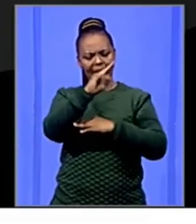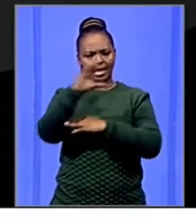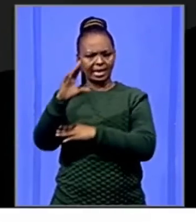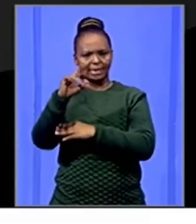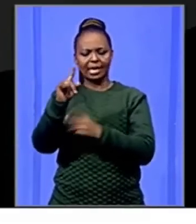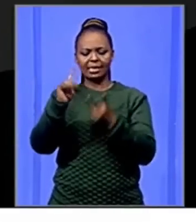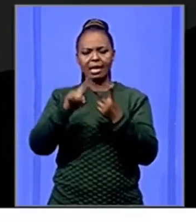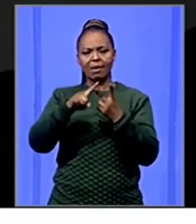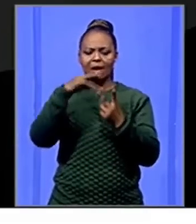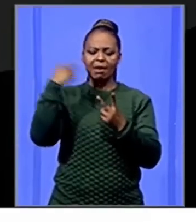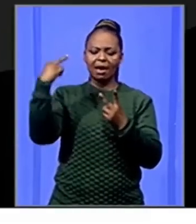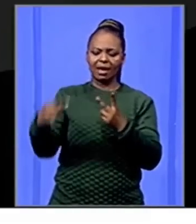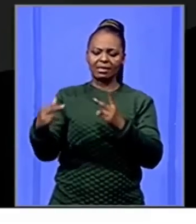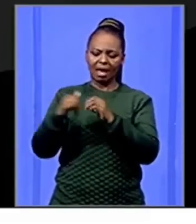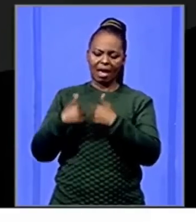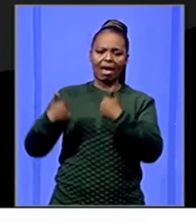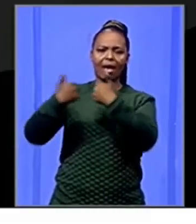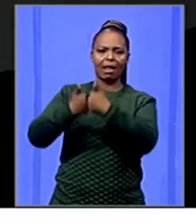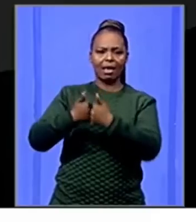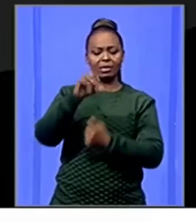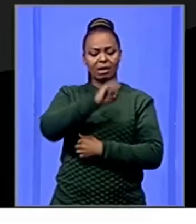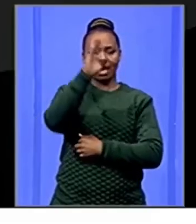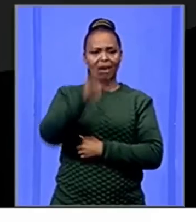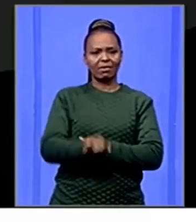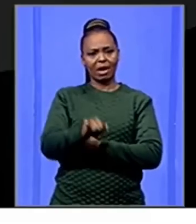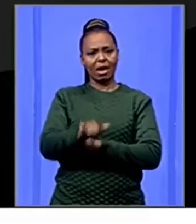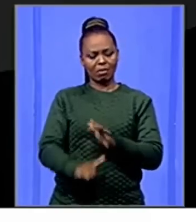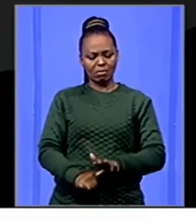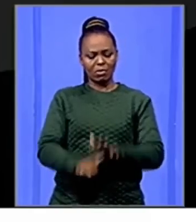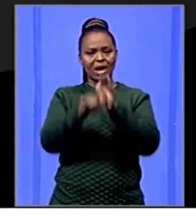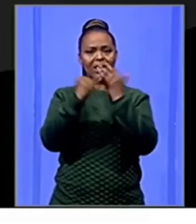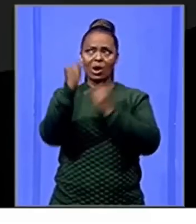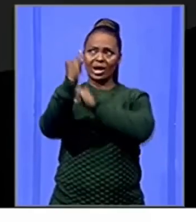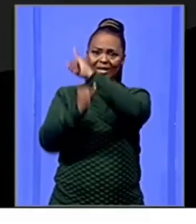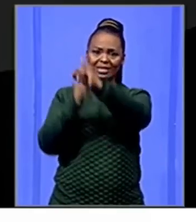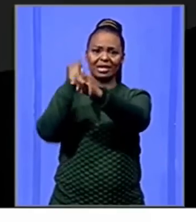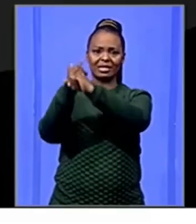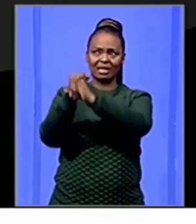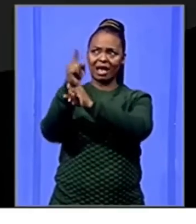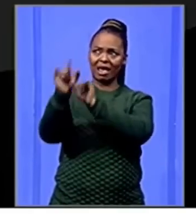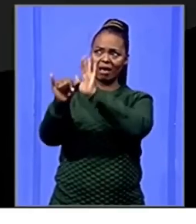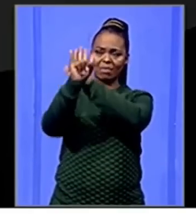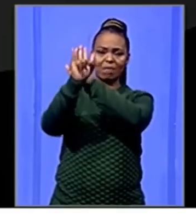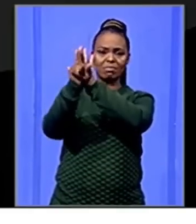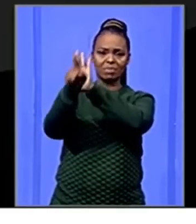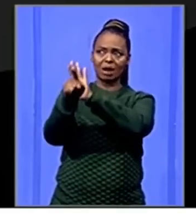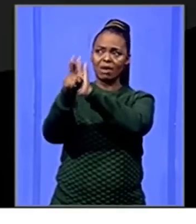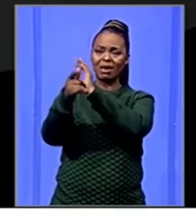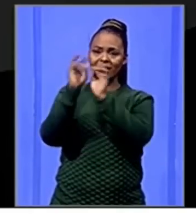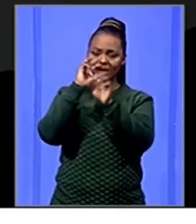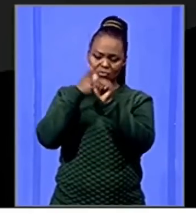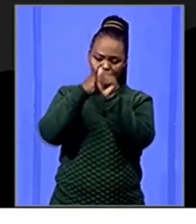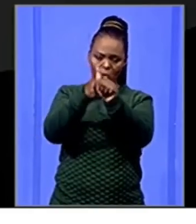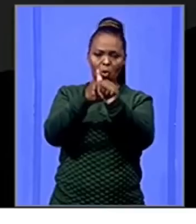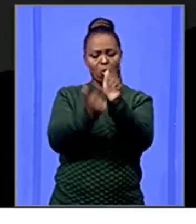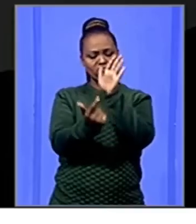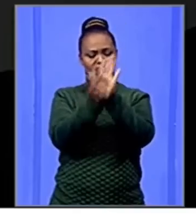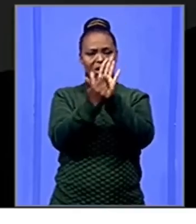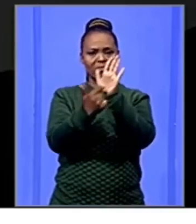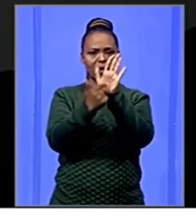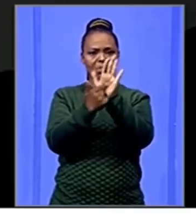ally. South Africa's reputation on the international stage and its commitment to upholding the rule of law were at stake in this